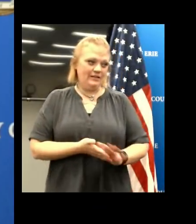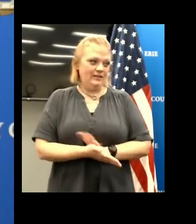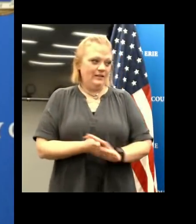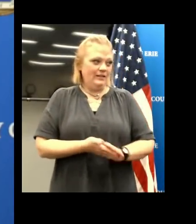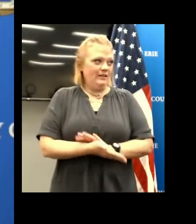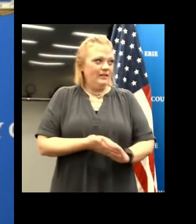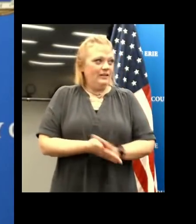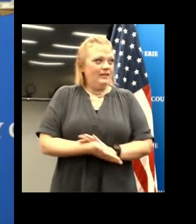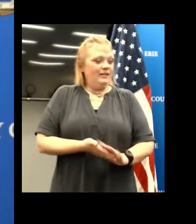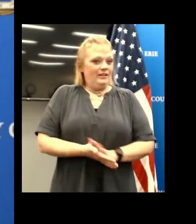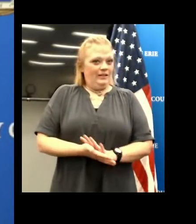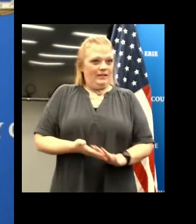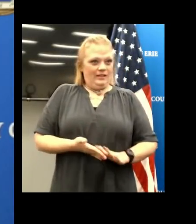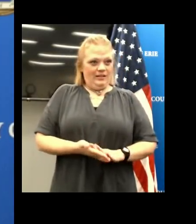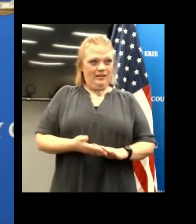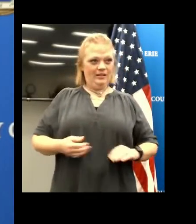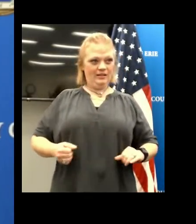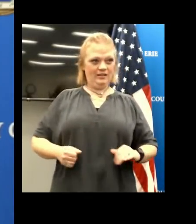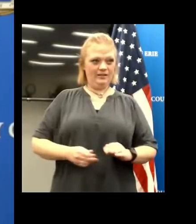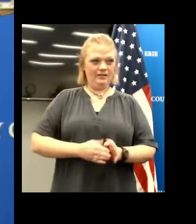Everyone all set?